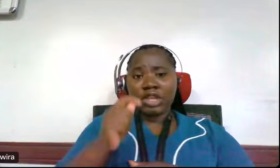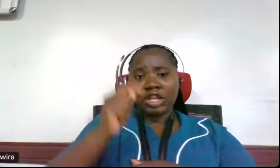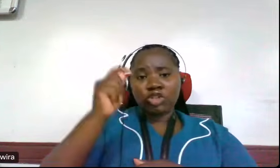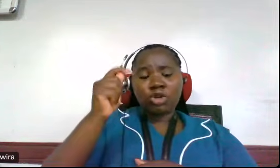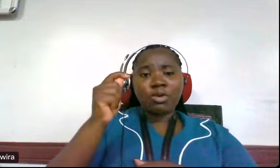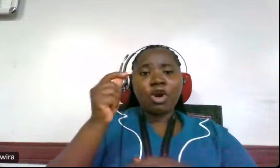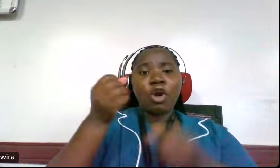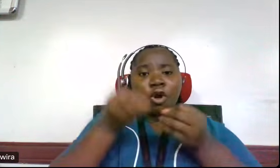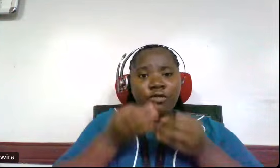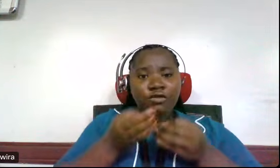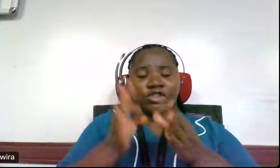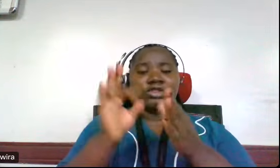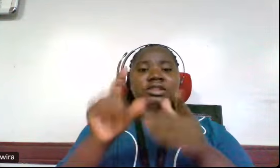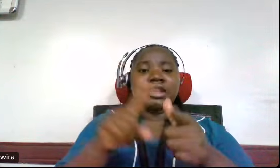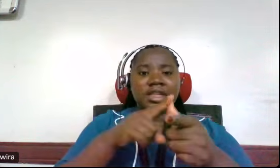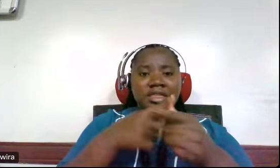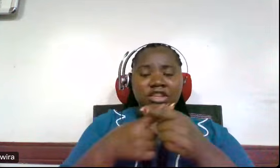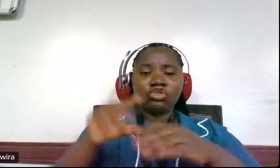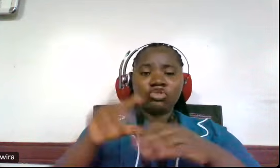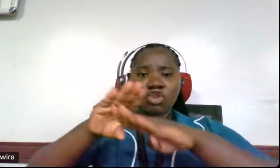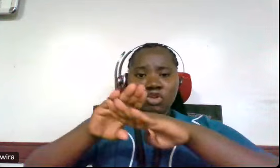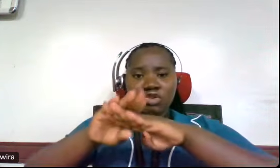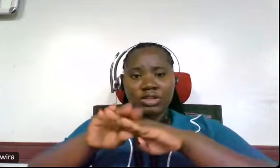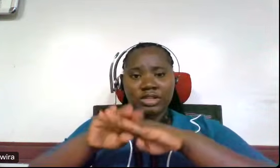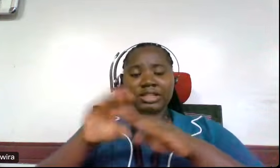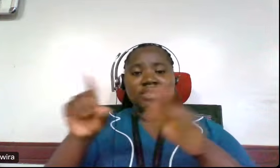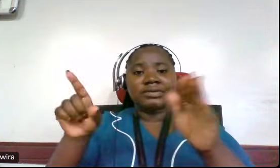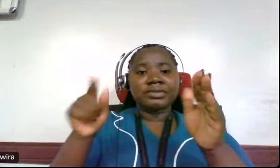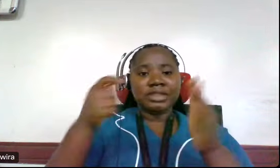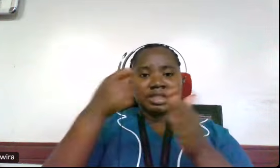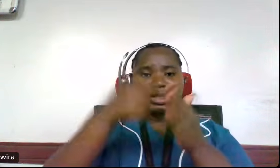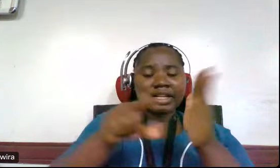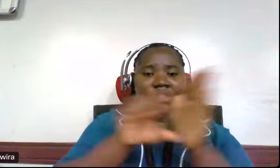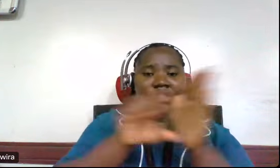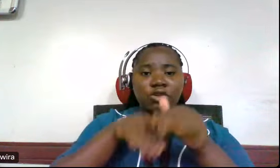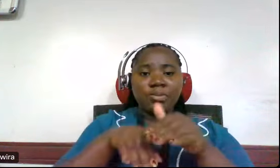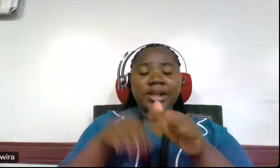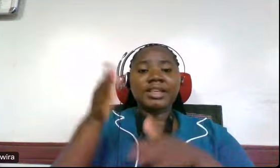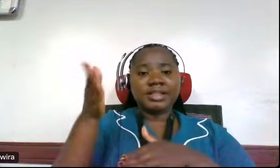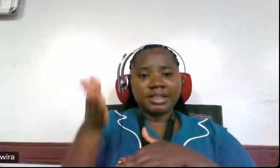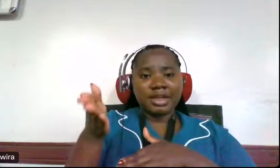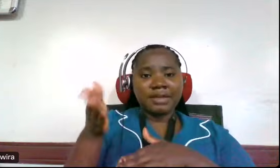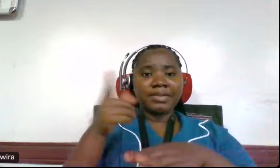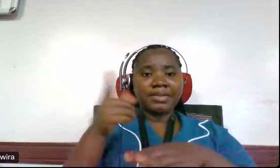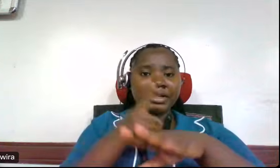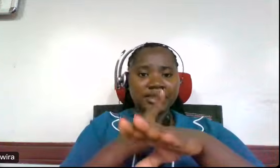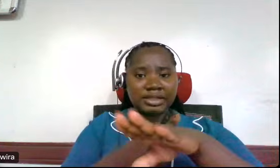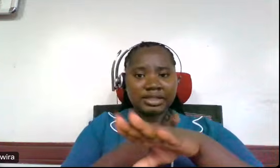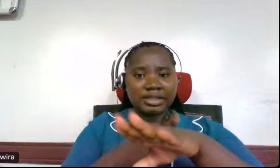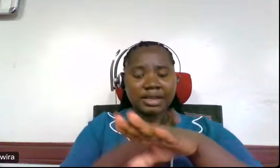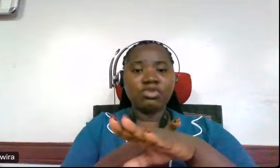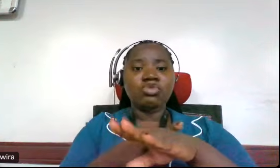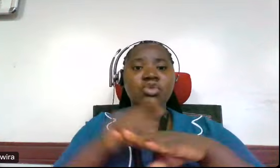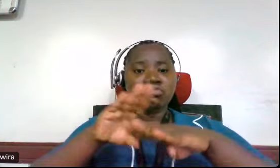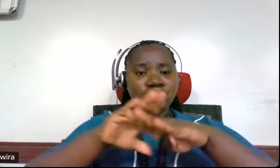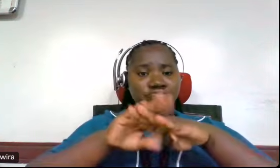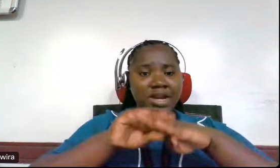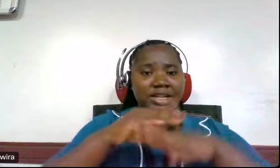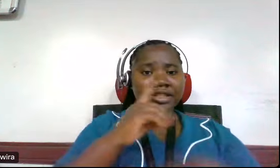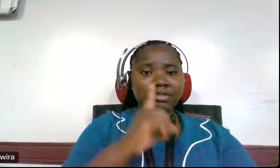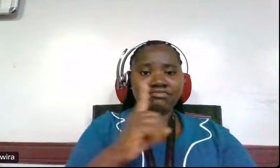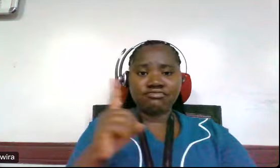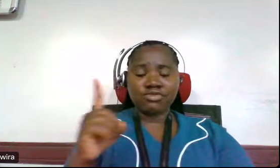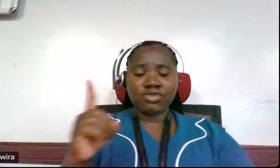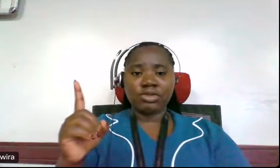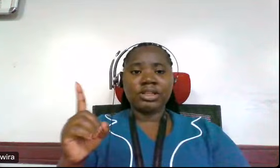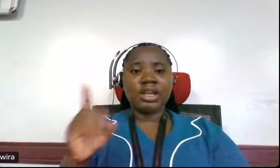required to attach their tax compliance certificate. So once you have attached those, then the commissioner